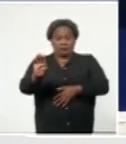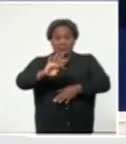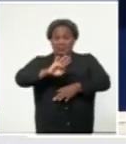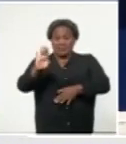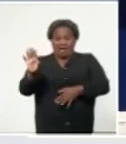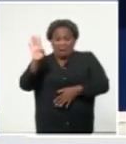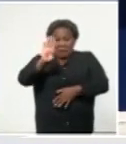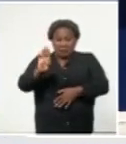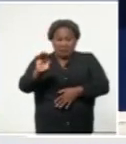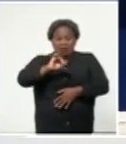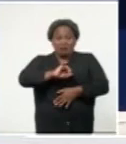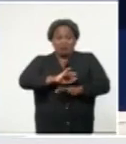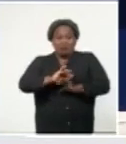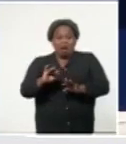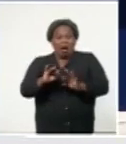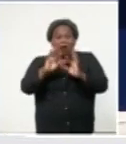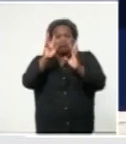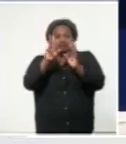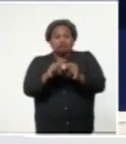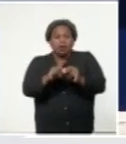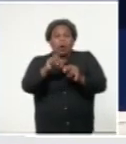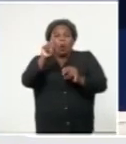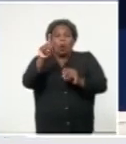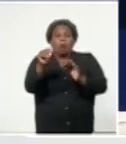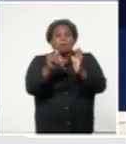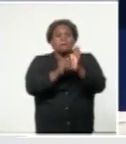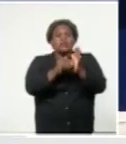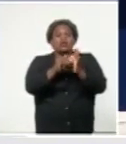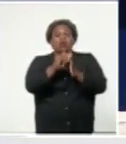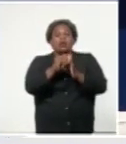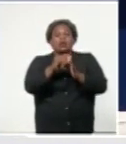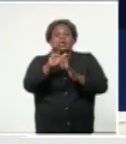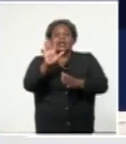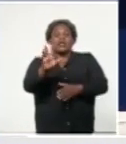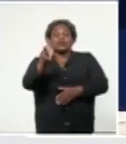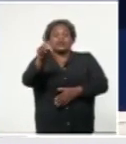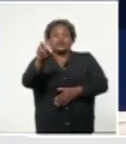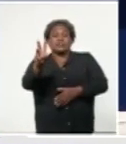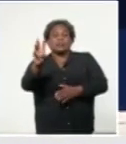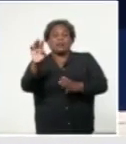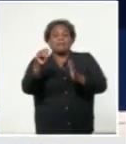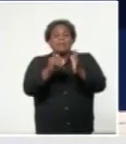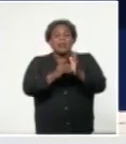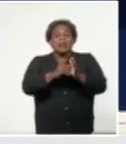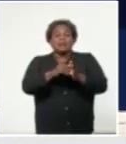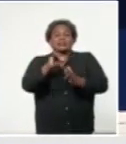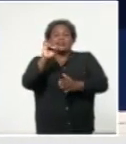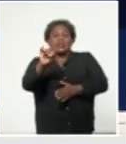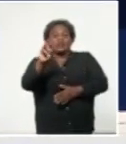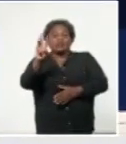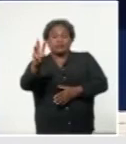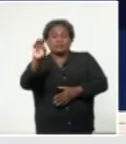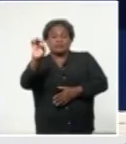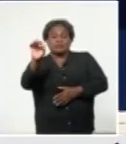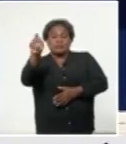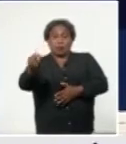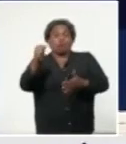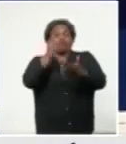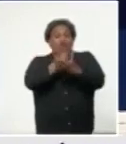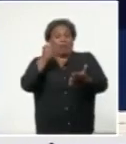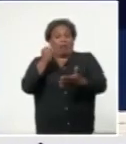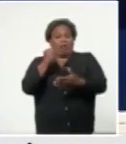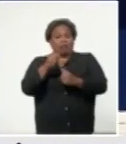Notice that the United States had 500 fatalities and Brazil had 1,109 people who died due